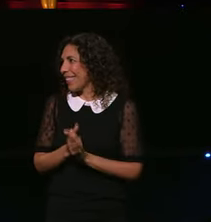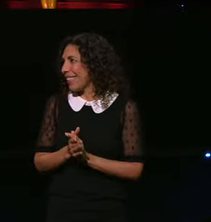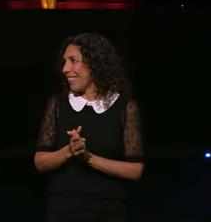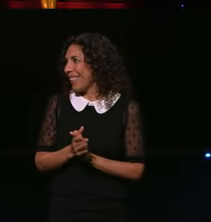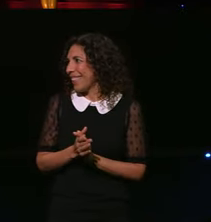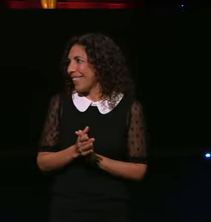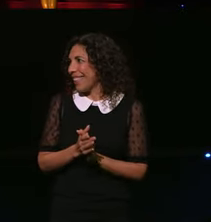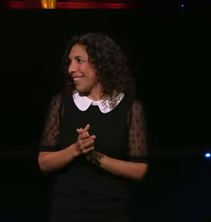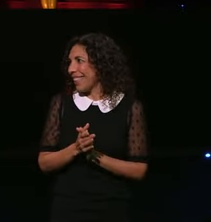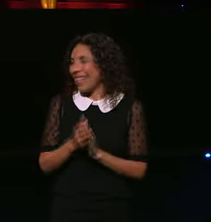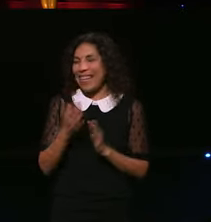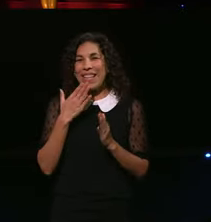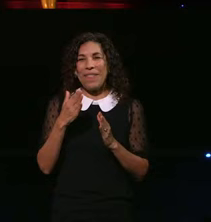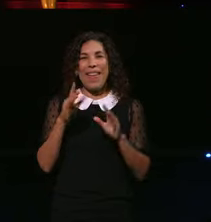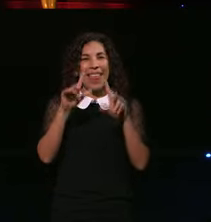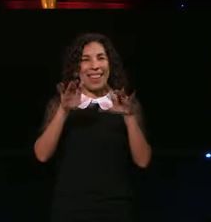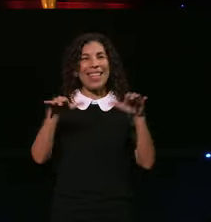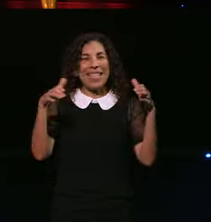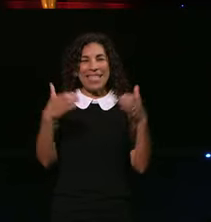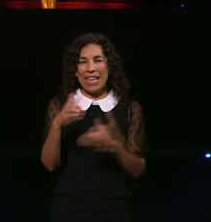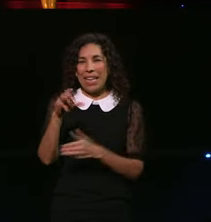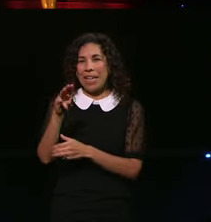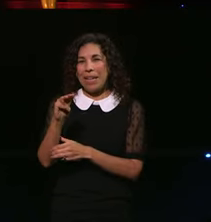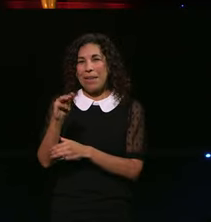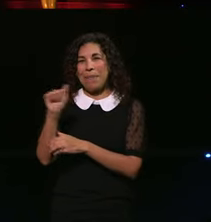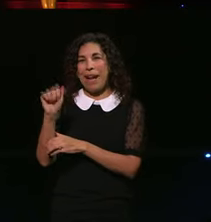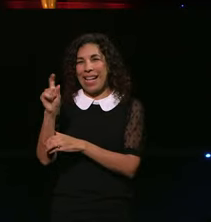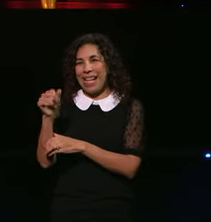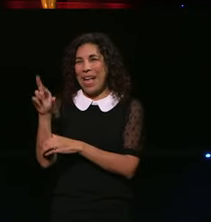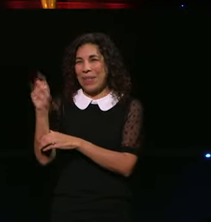team of Maestro. Thanks, Kazu.